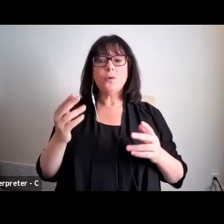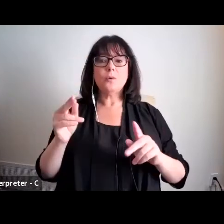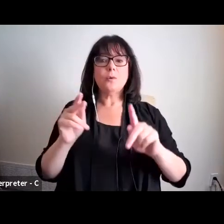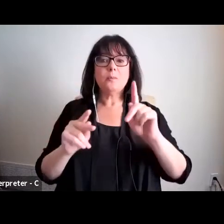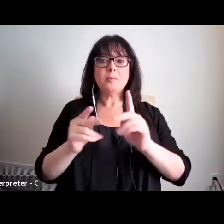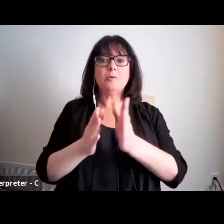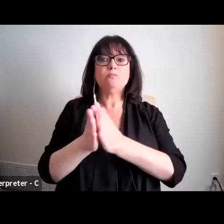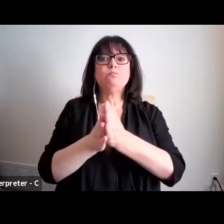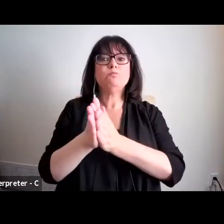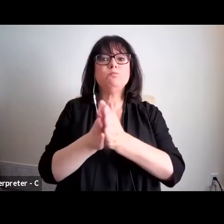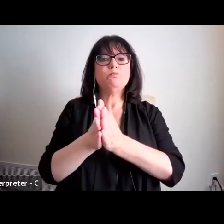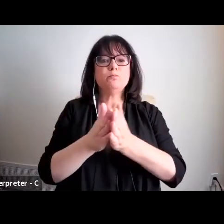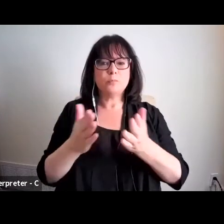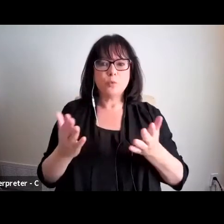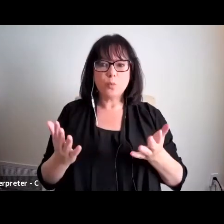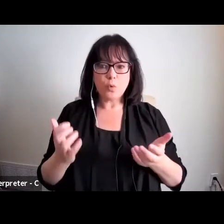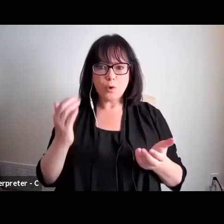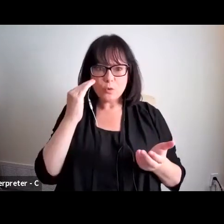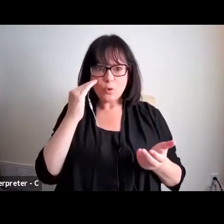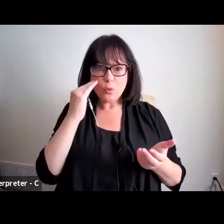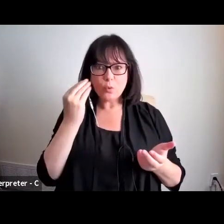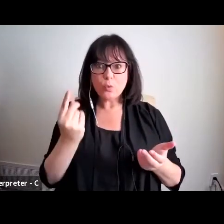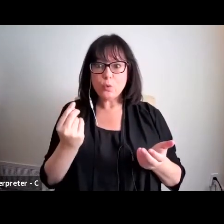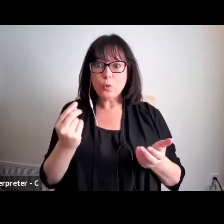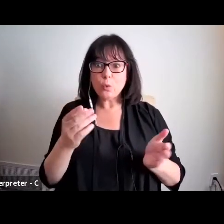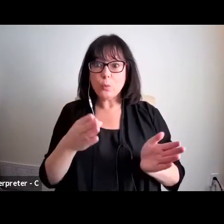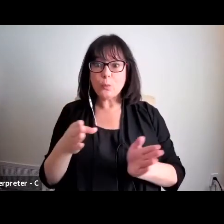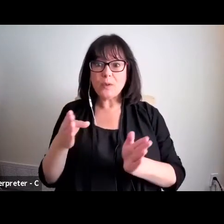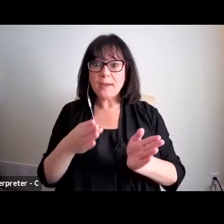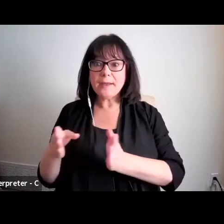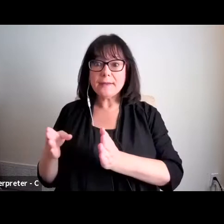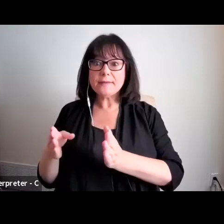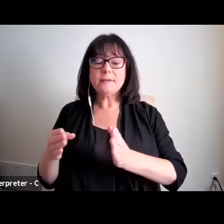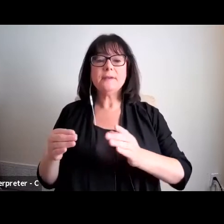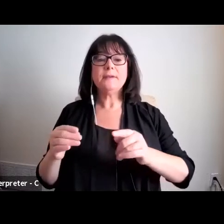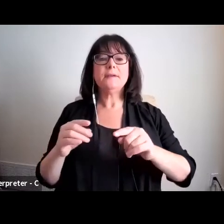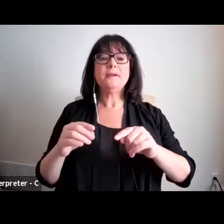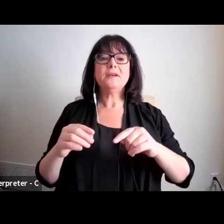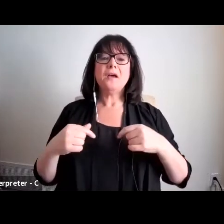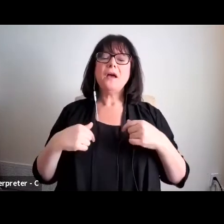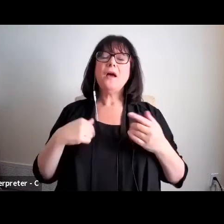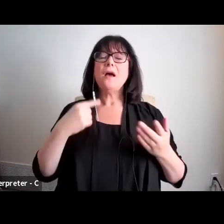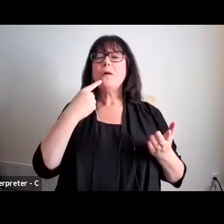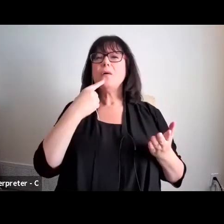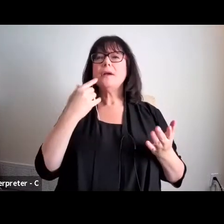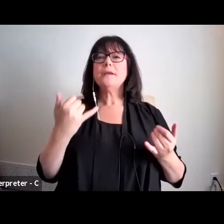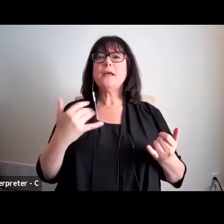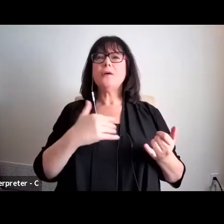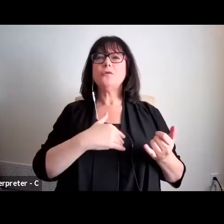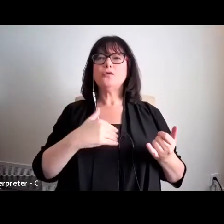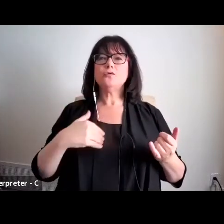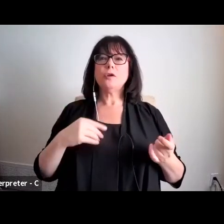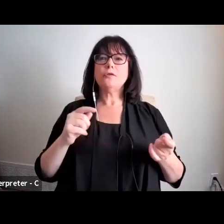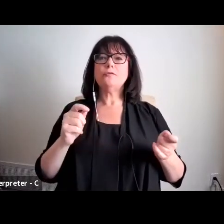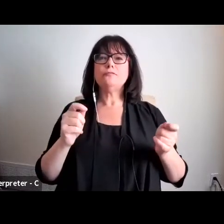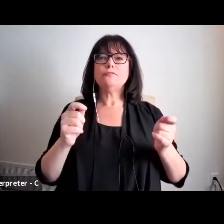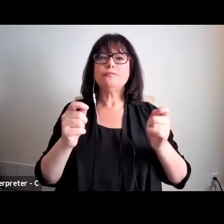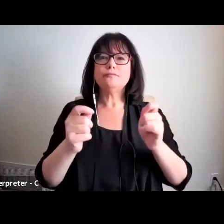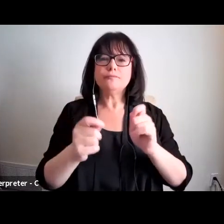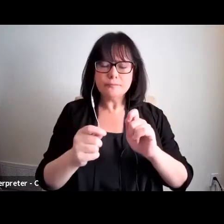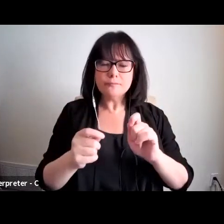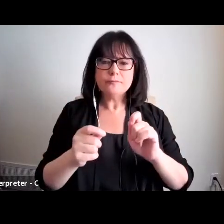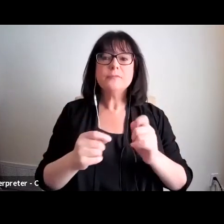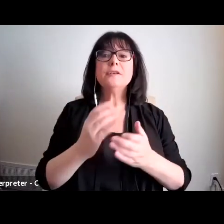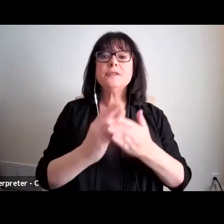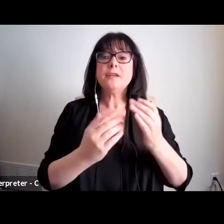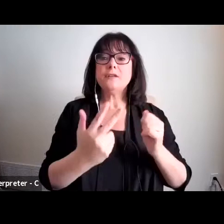would characterize this time in shifting in the city to stage 3 as a major transition period. And because of